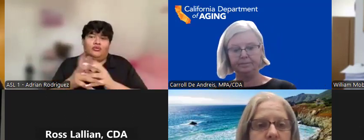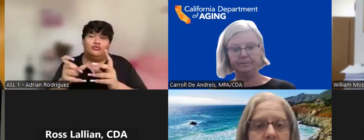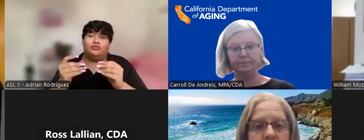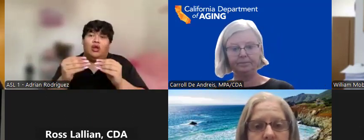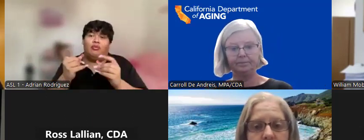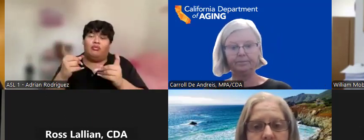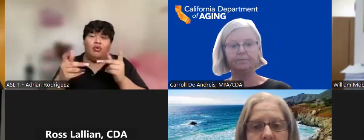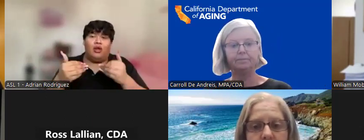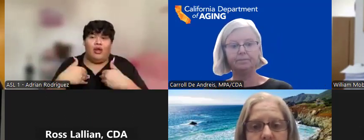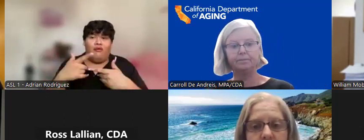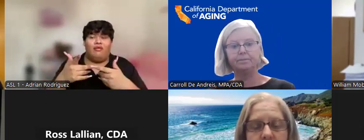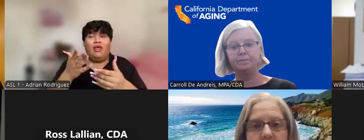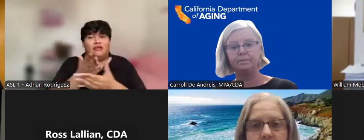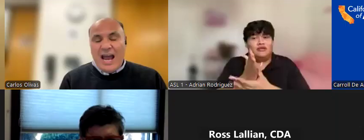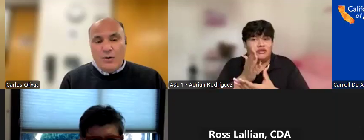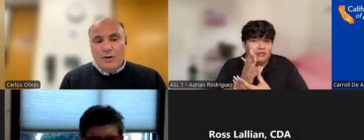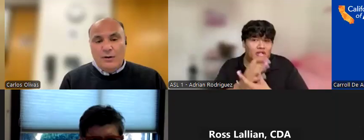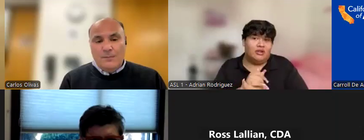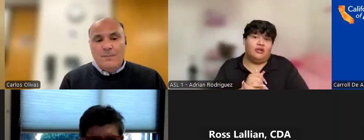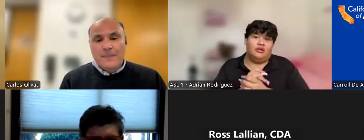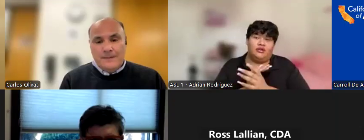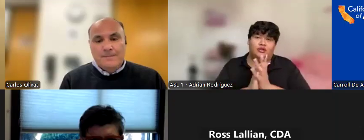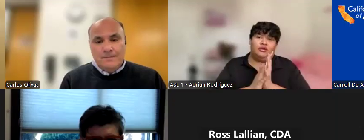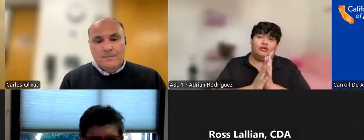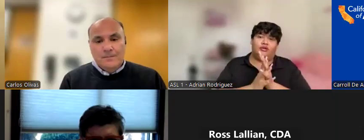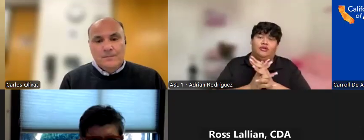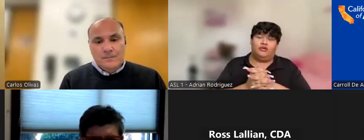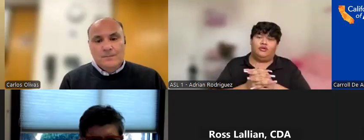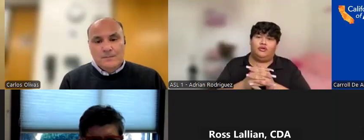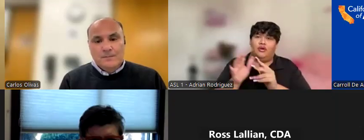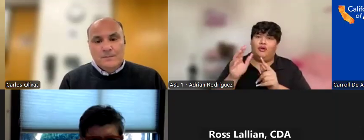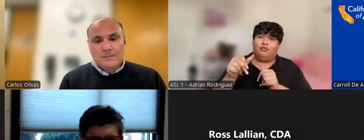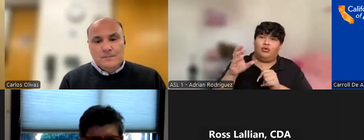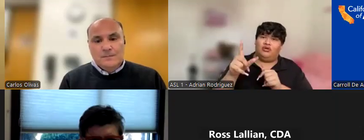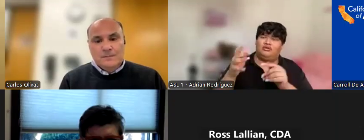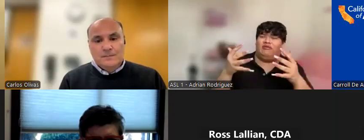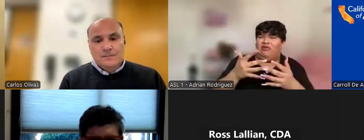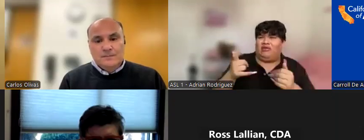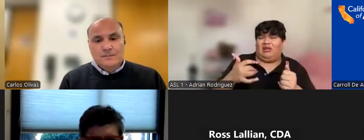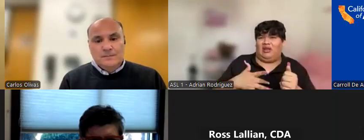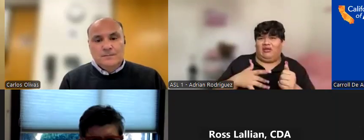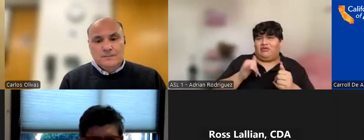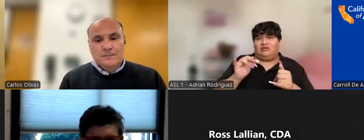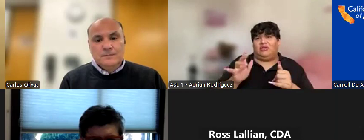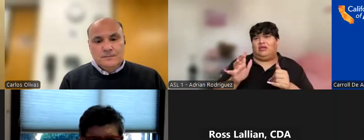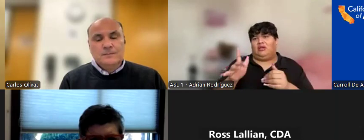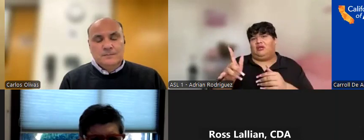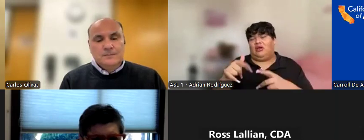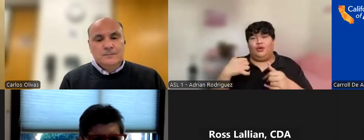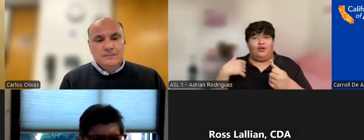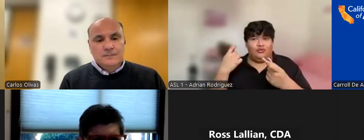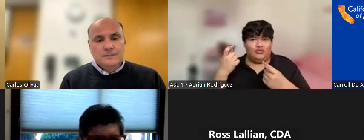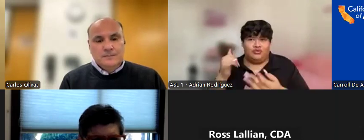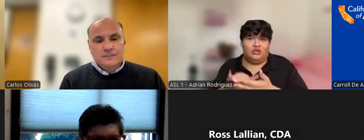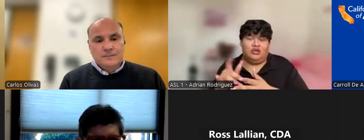that accessibility. I agree, Carlos. And I mean, the fear that they have is almost certainly justified from the perspective